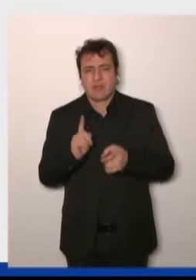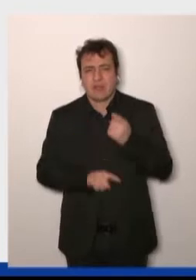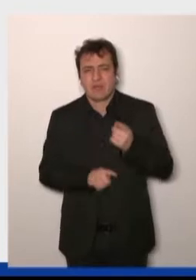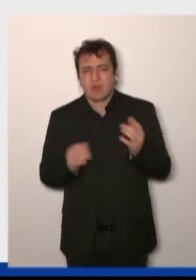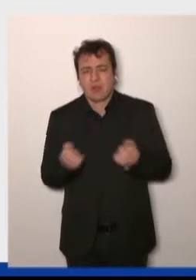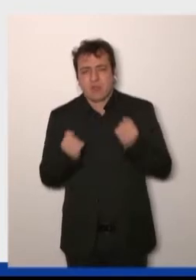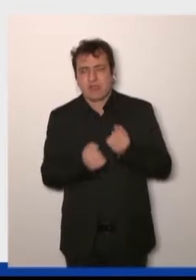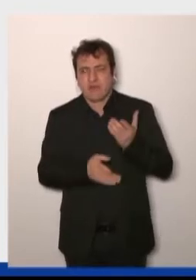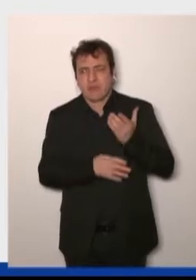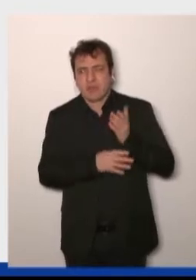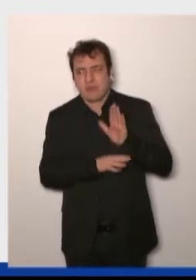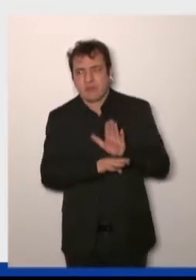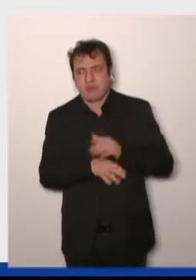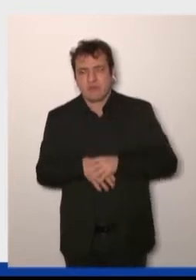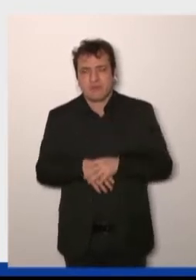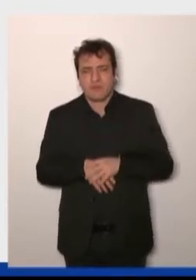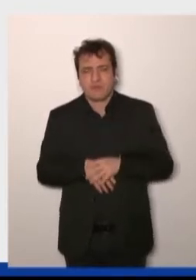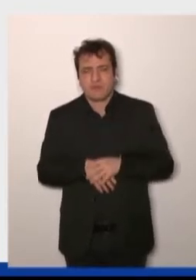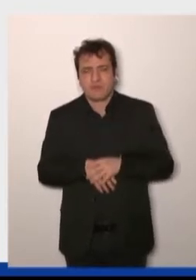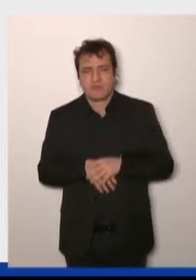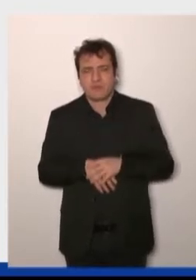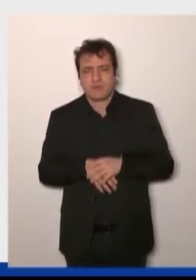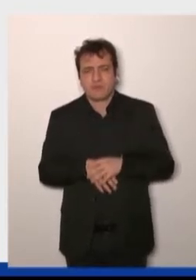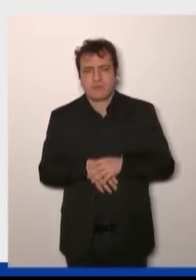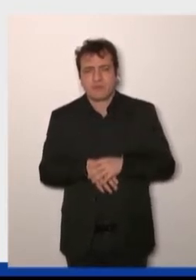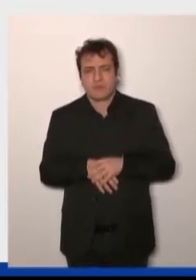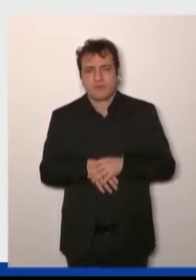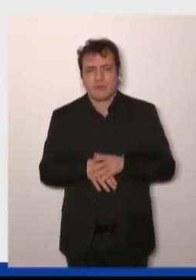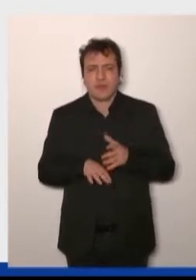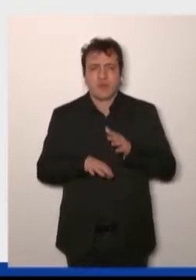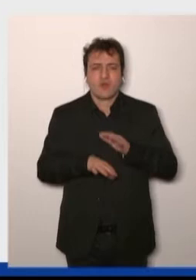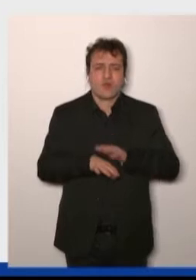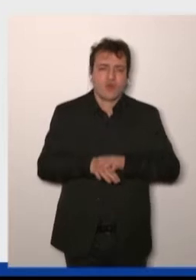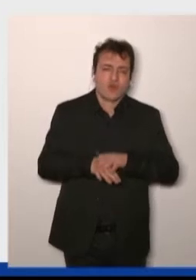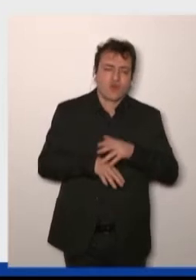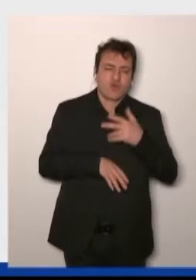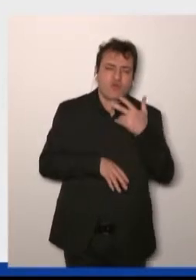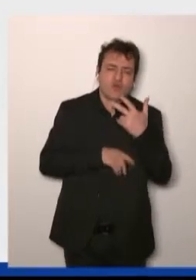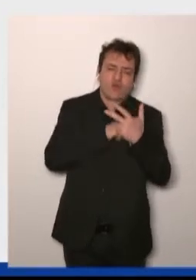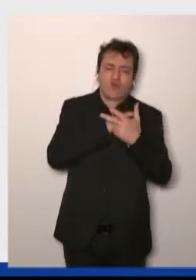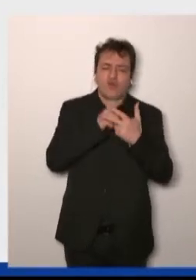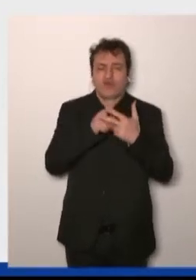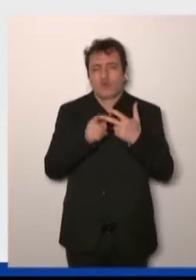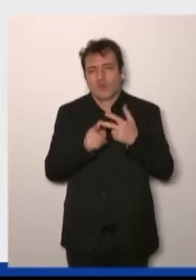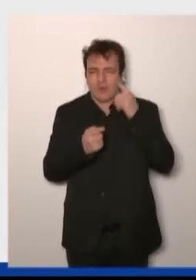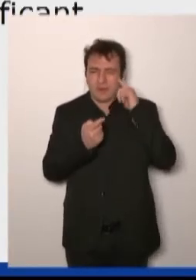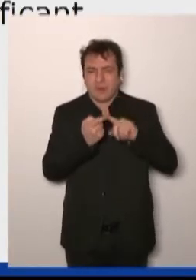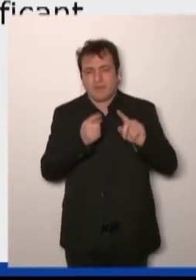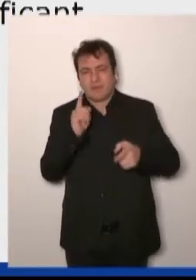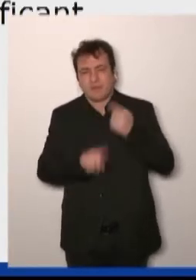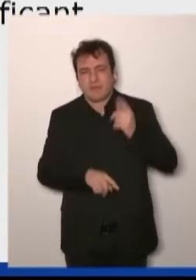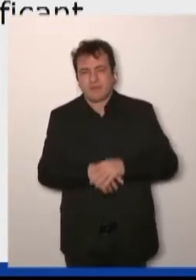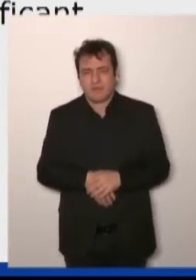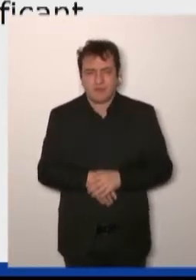under three key pillars, which I will explain further before coming to some